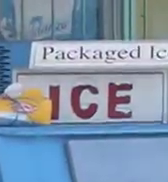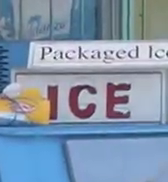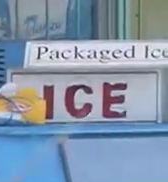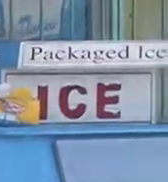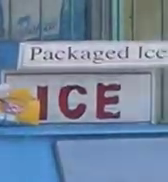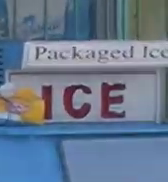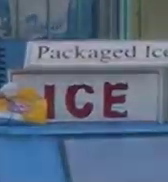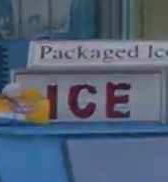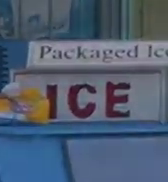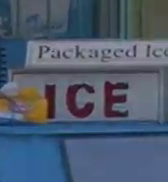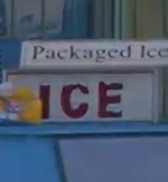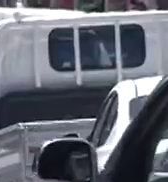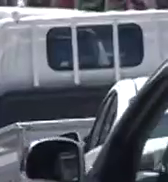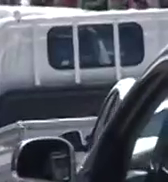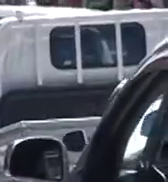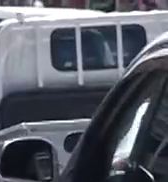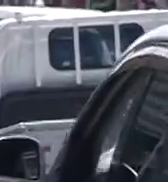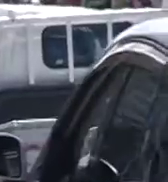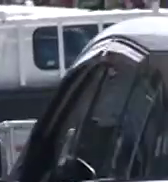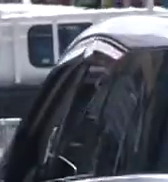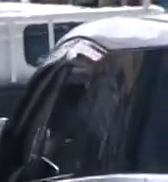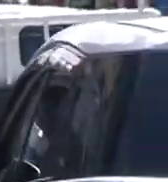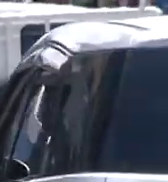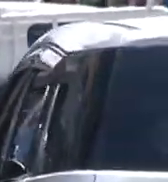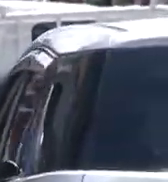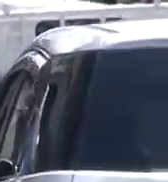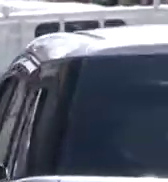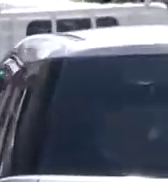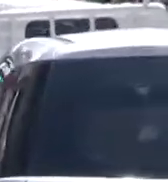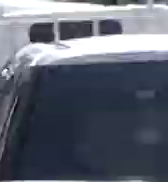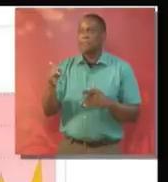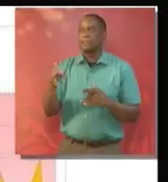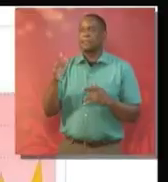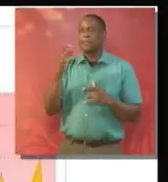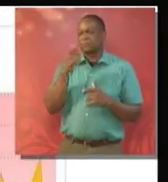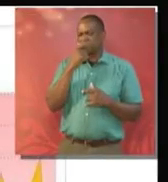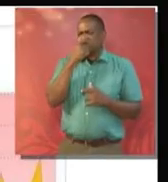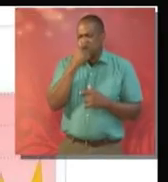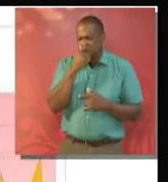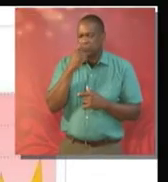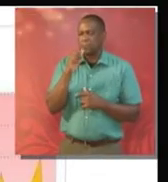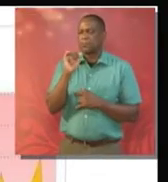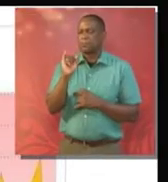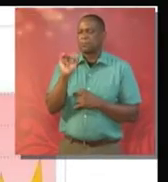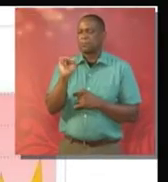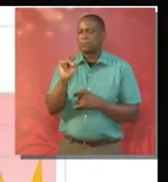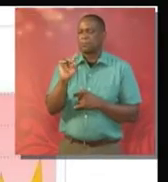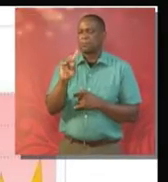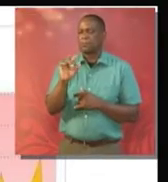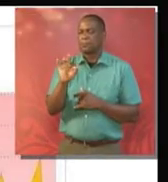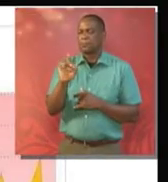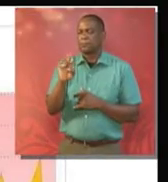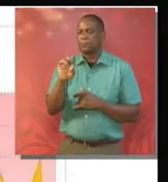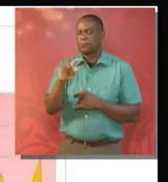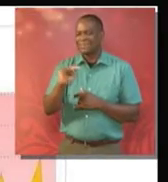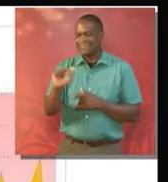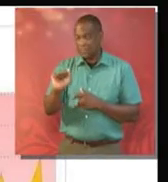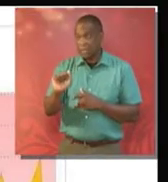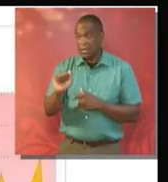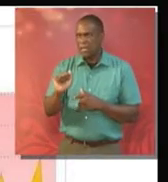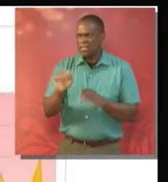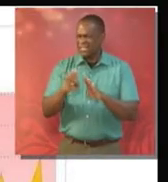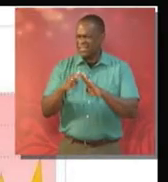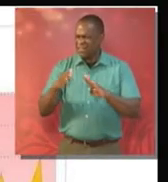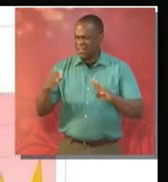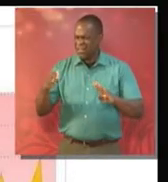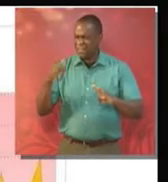Dr. Parasram adds that influenza was also well under control this year. And influenza is a little different from what we were seeing with the acute